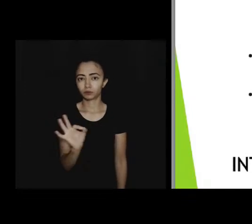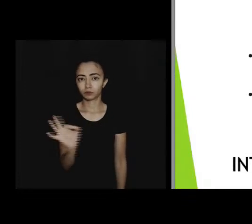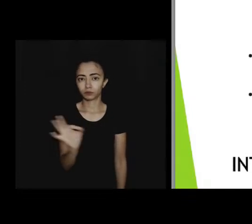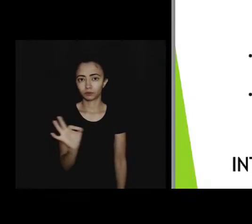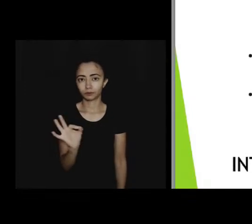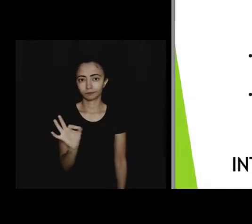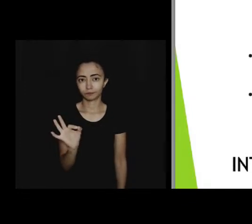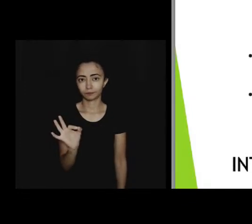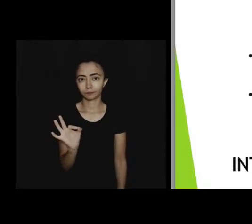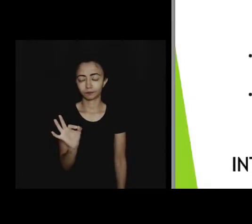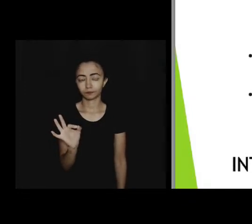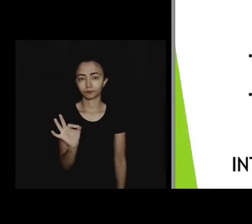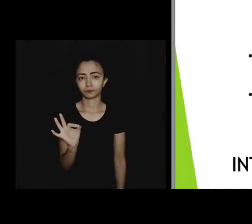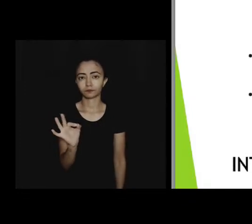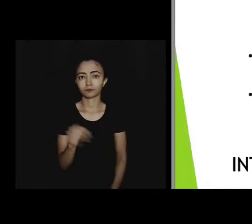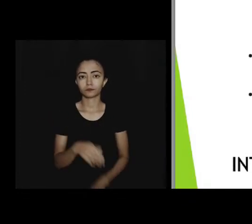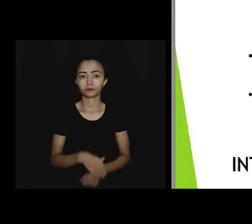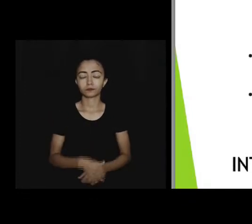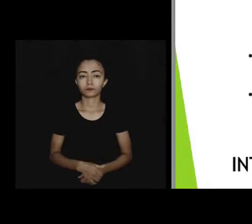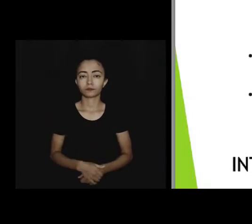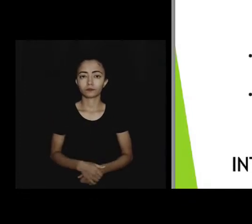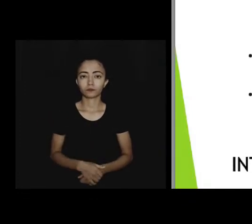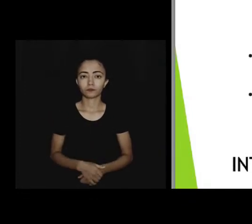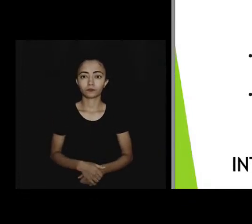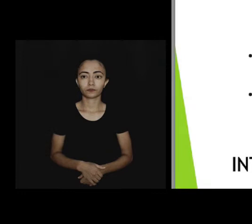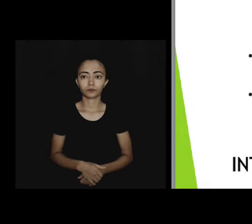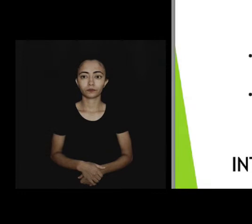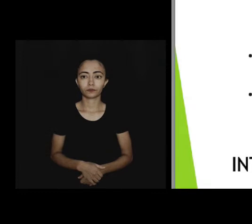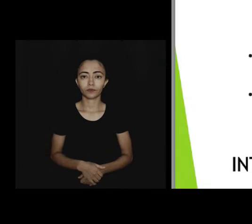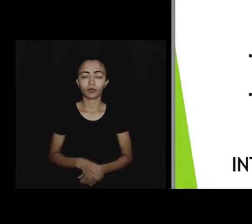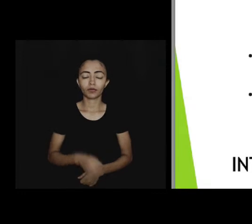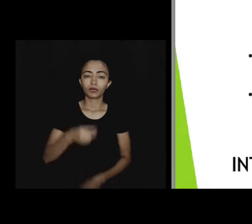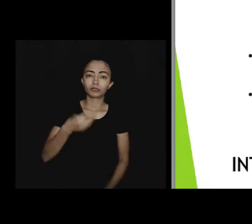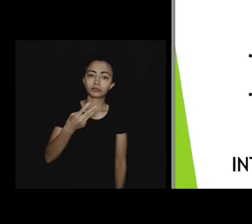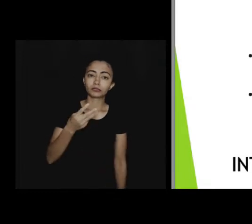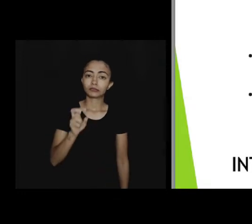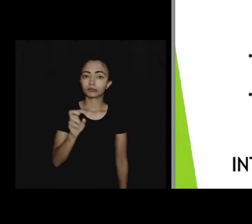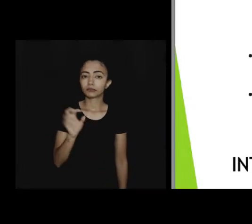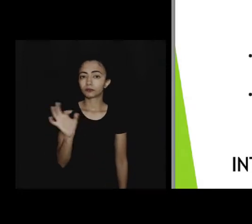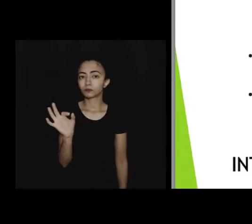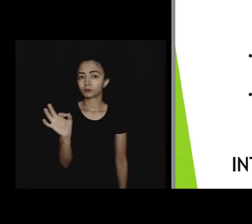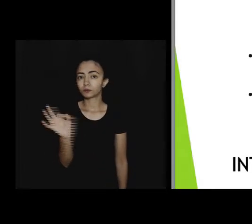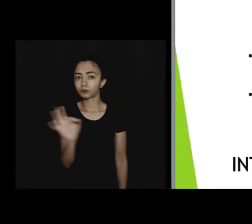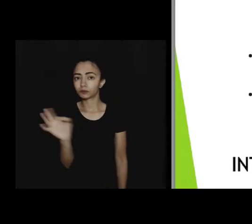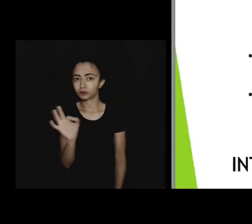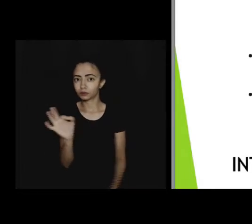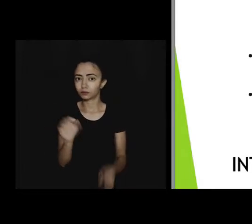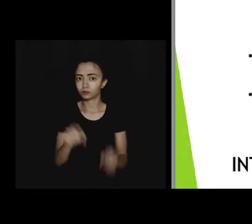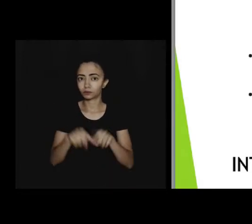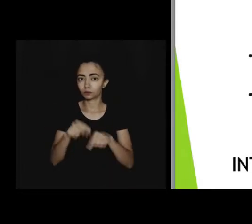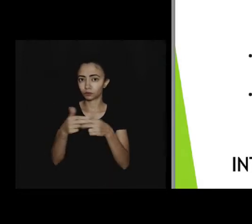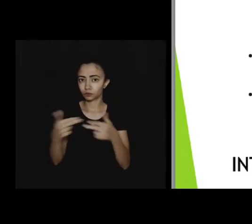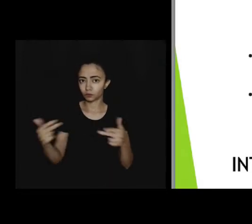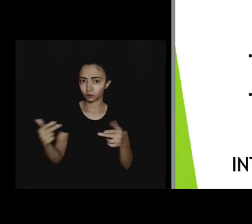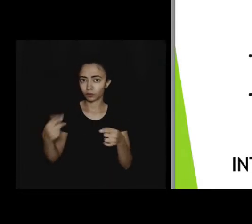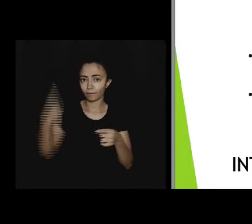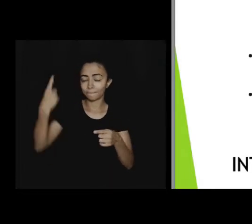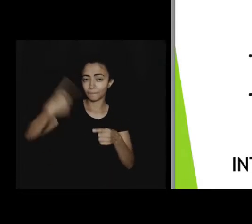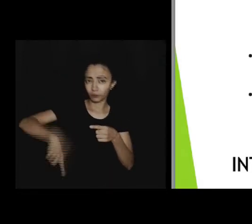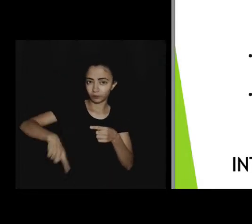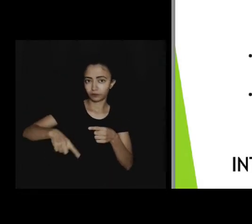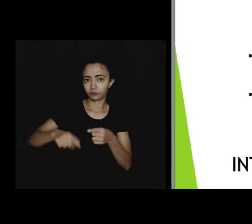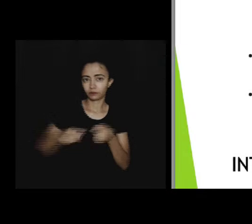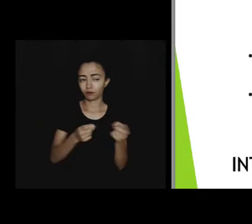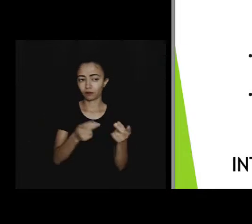about 60% of violations, and a little bit less of 35% where